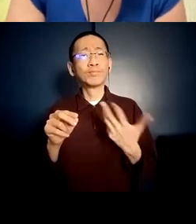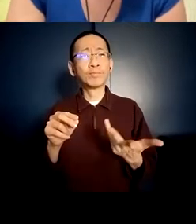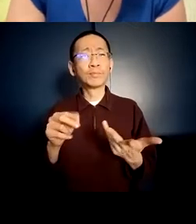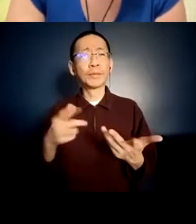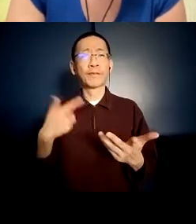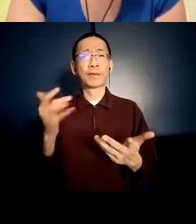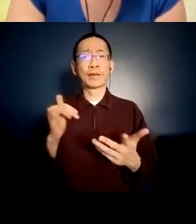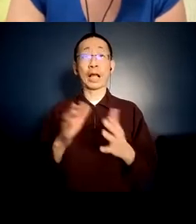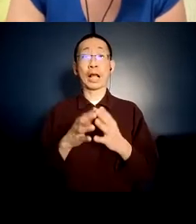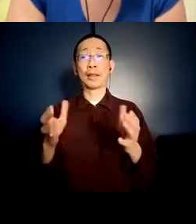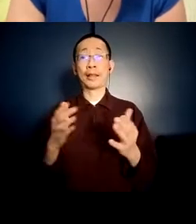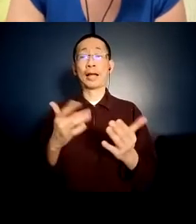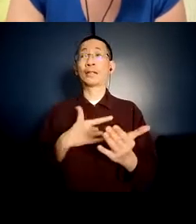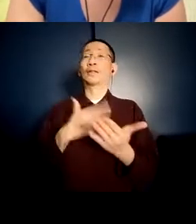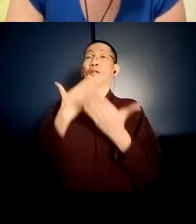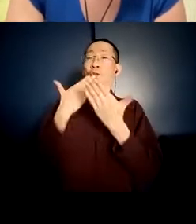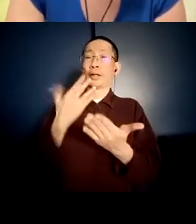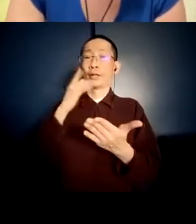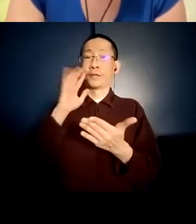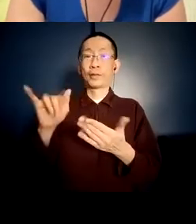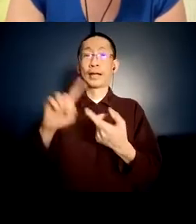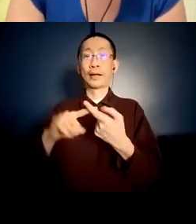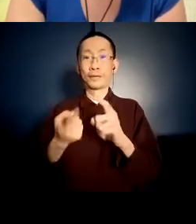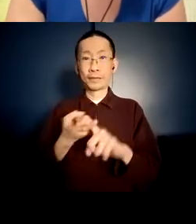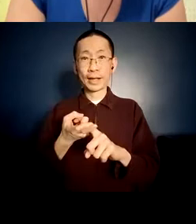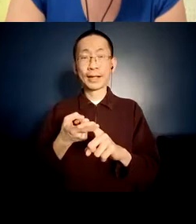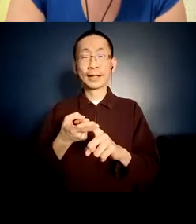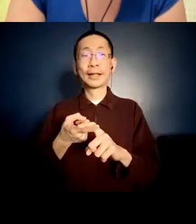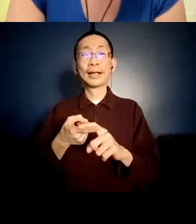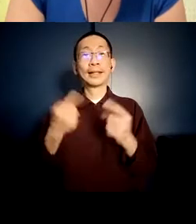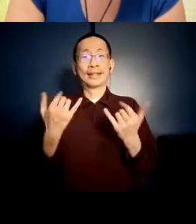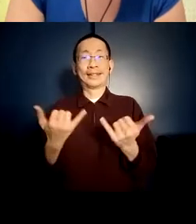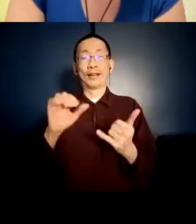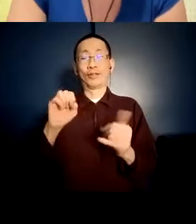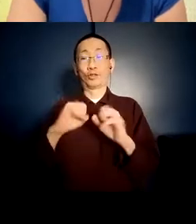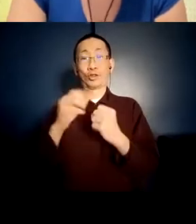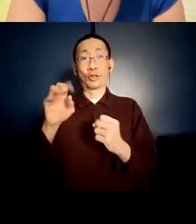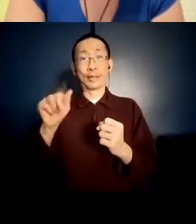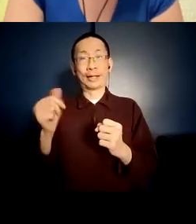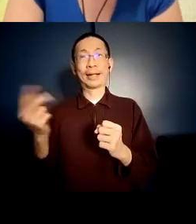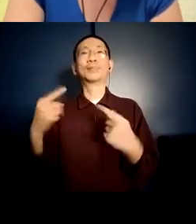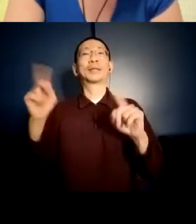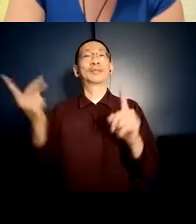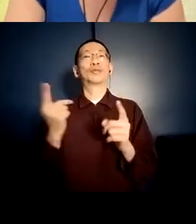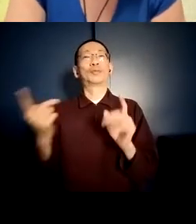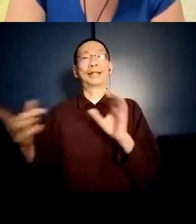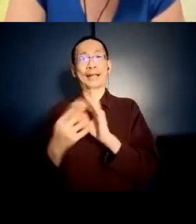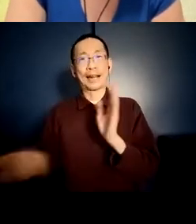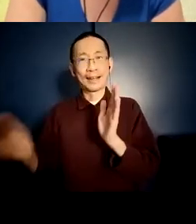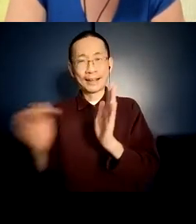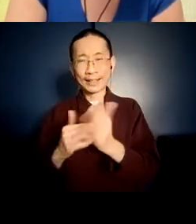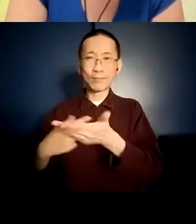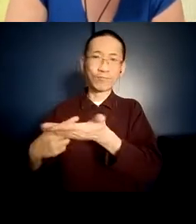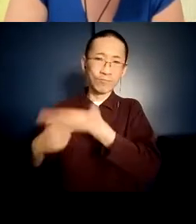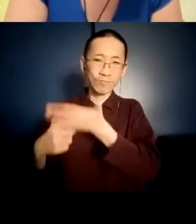feel a great deal of gratitude toward that friend. In the age of social media, he and I have actually reconnected, and I'm glad to have him in